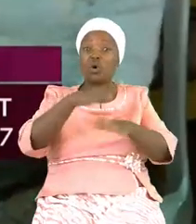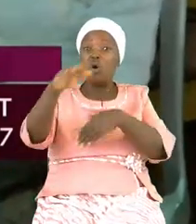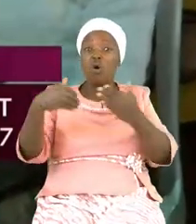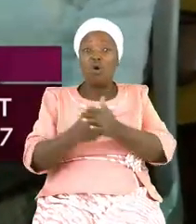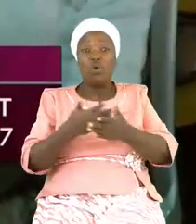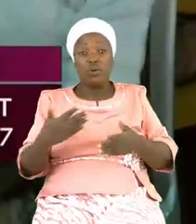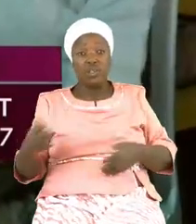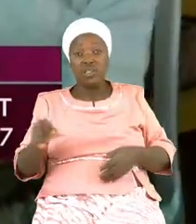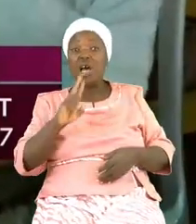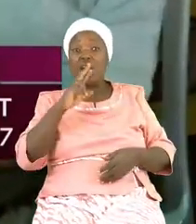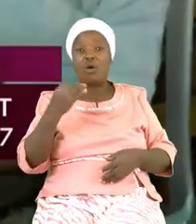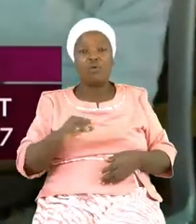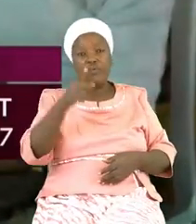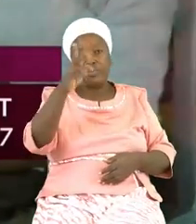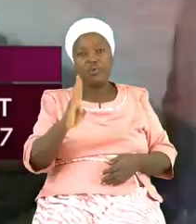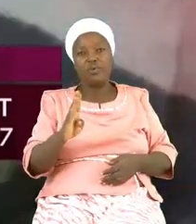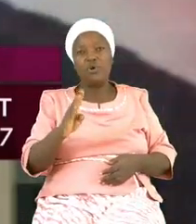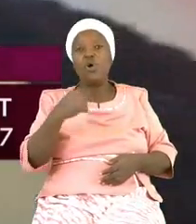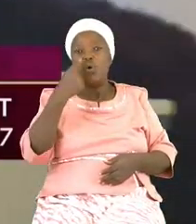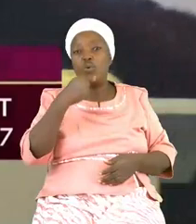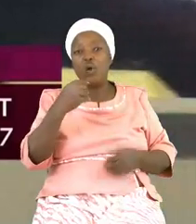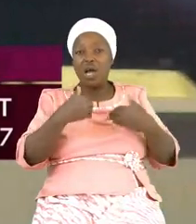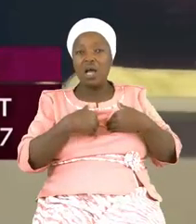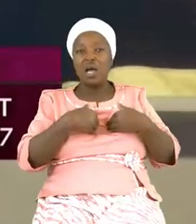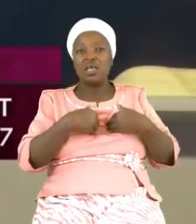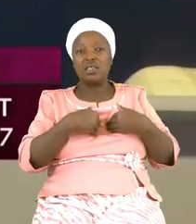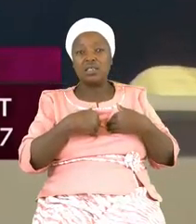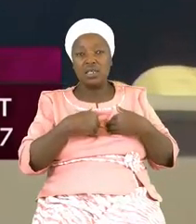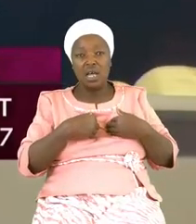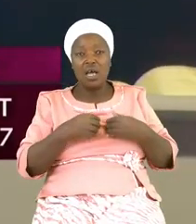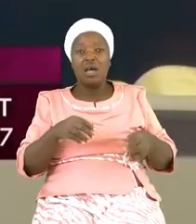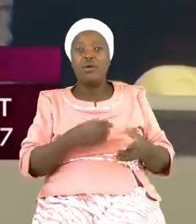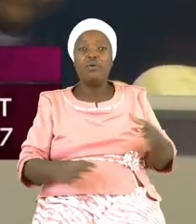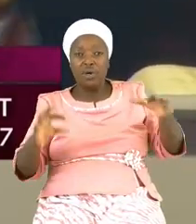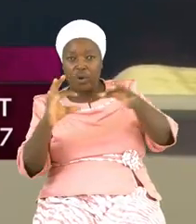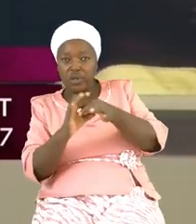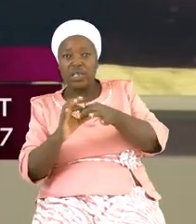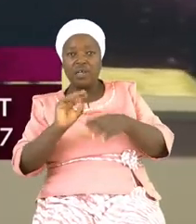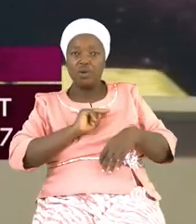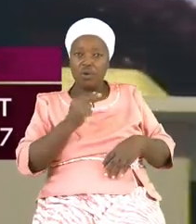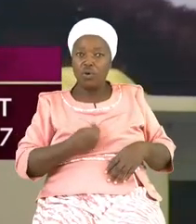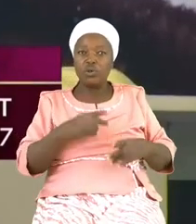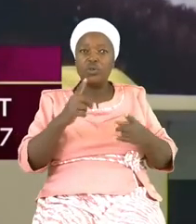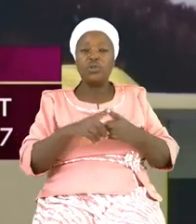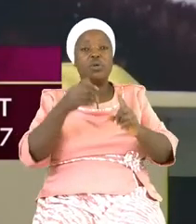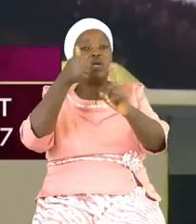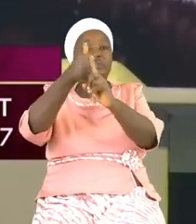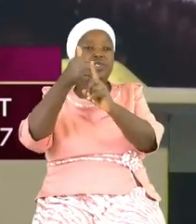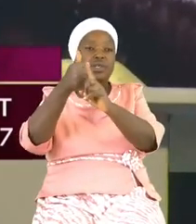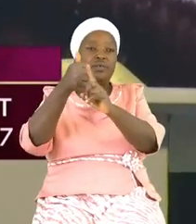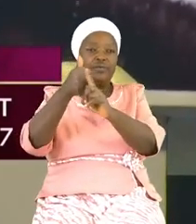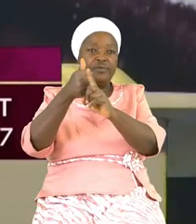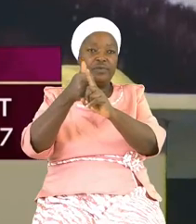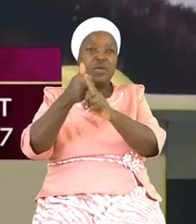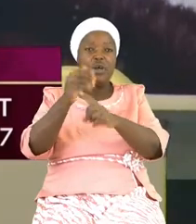of God, who has reconciled us to himself by